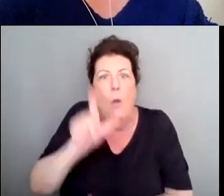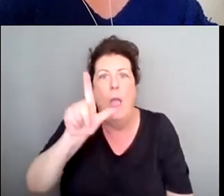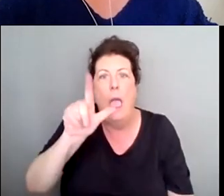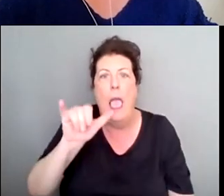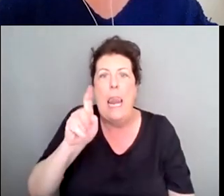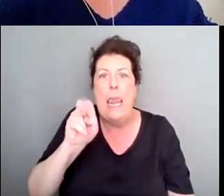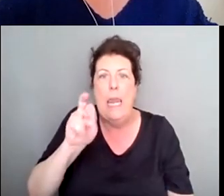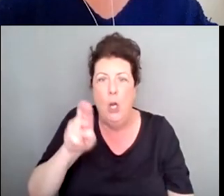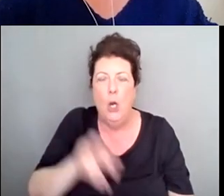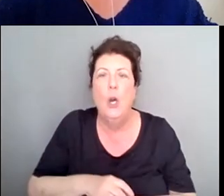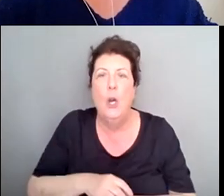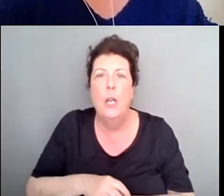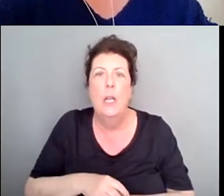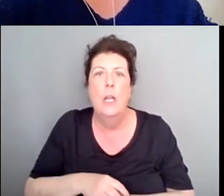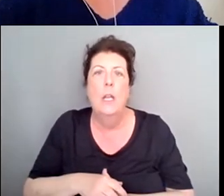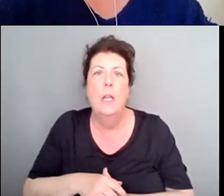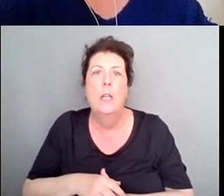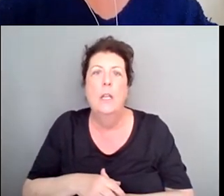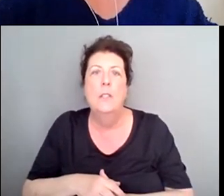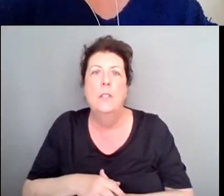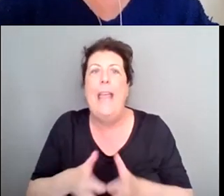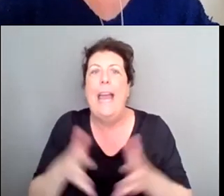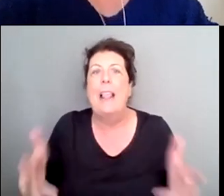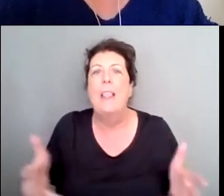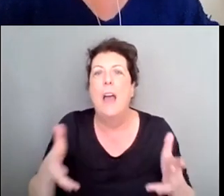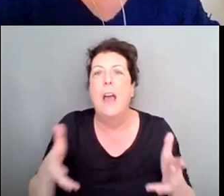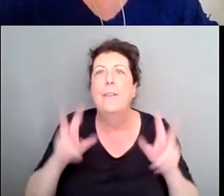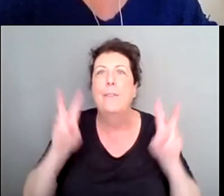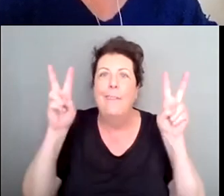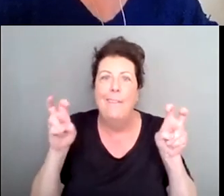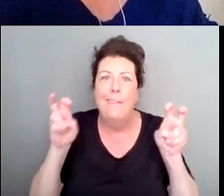Donnie said, we had a lot of runway to play with.